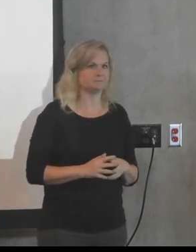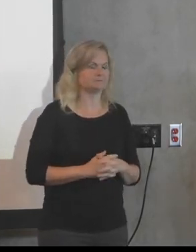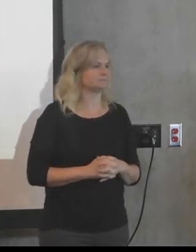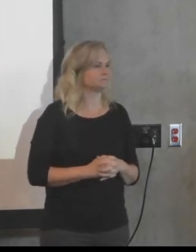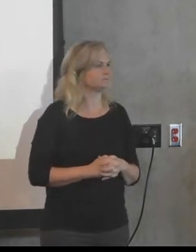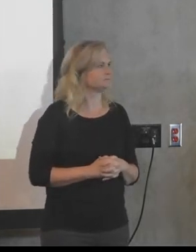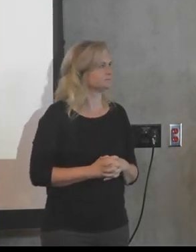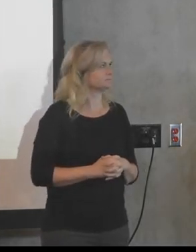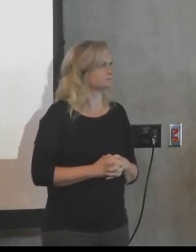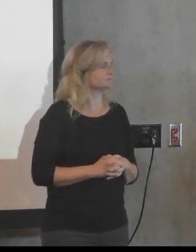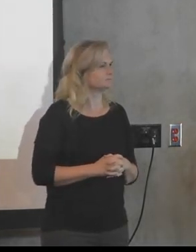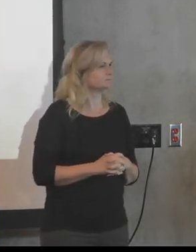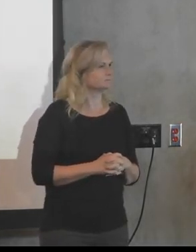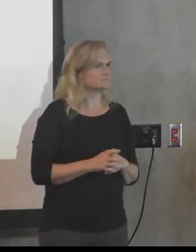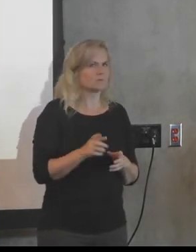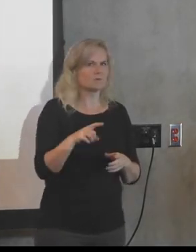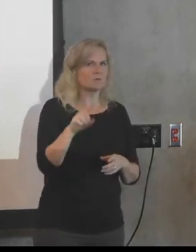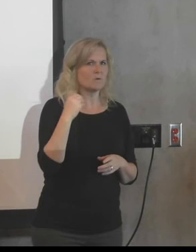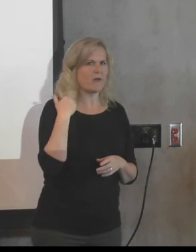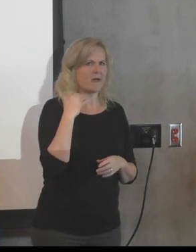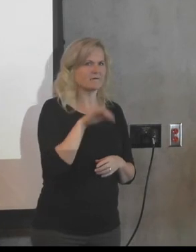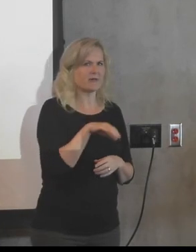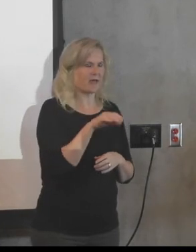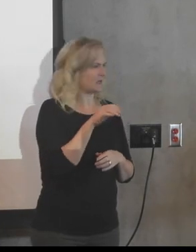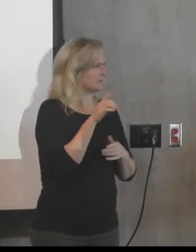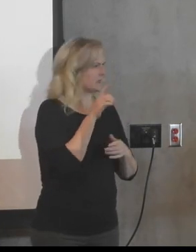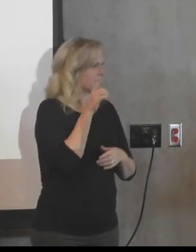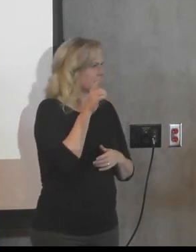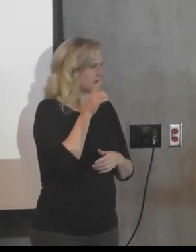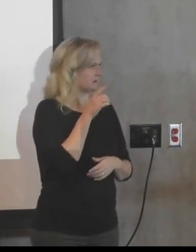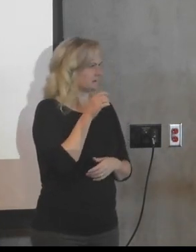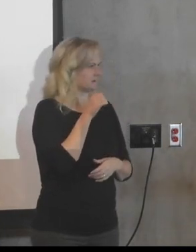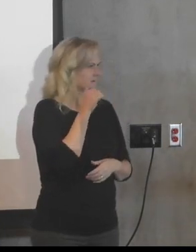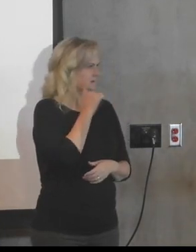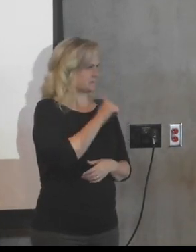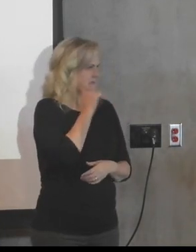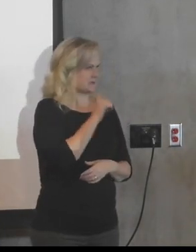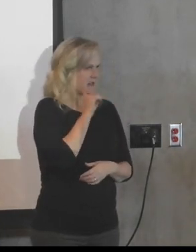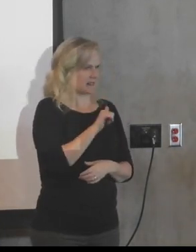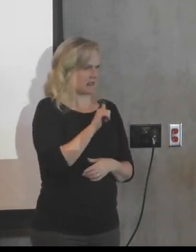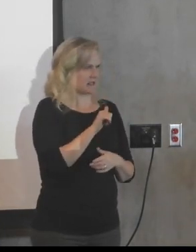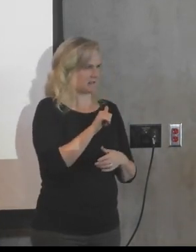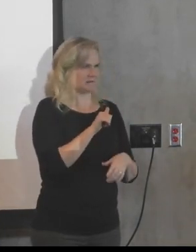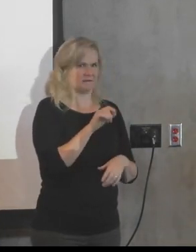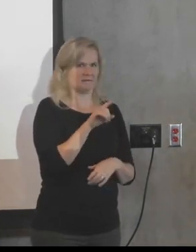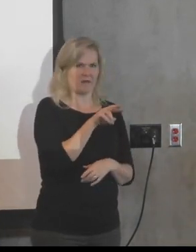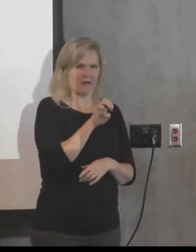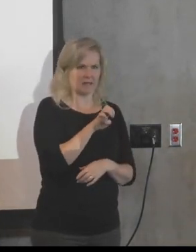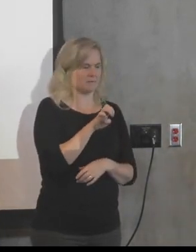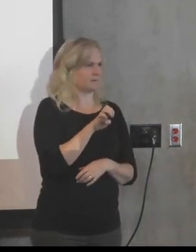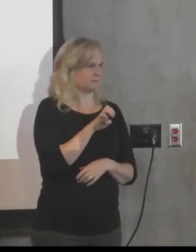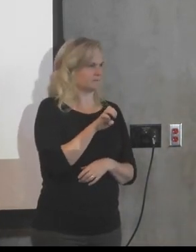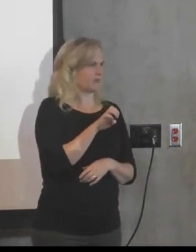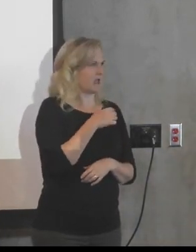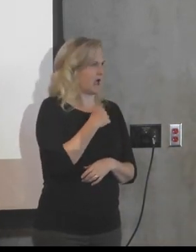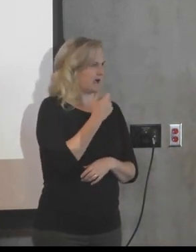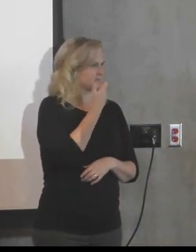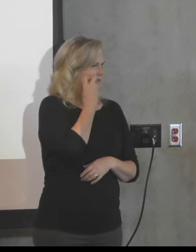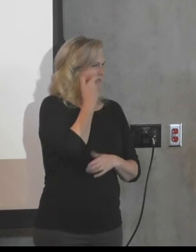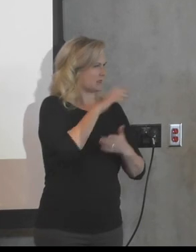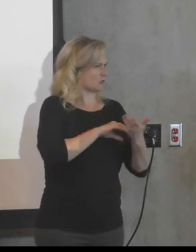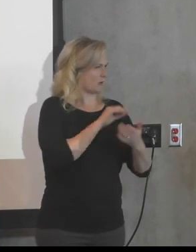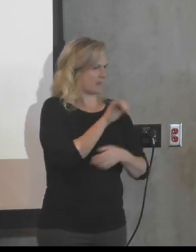Do you guys use Daily 5 in this district? Okay, great. I've just learned about it last